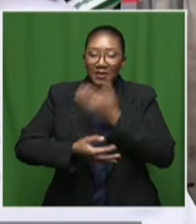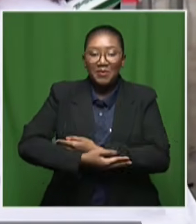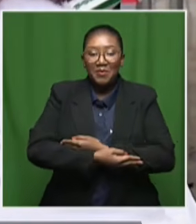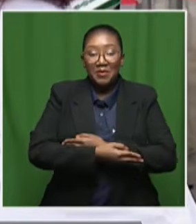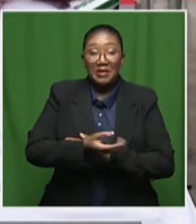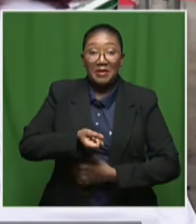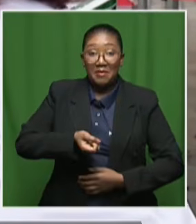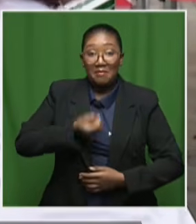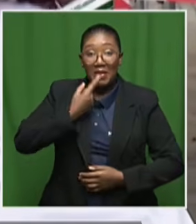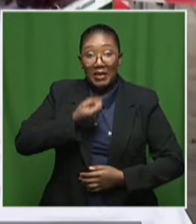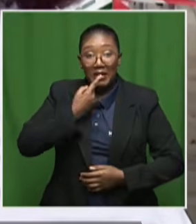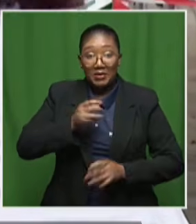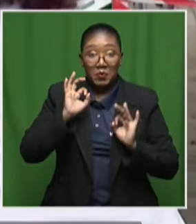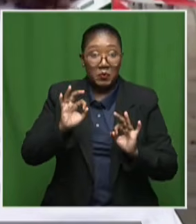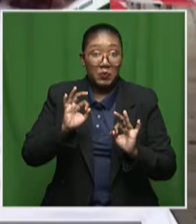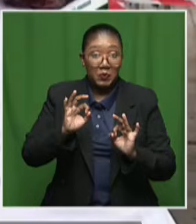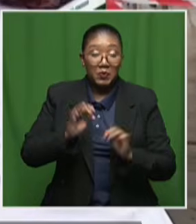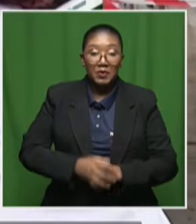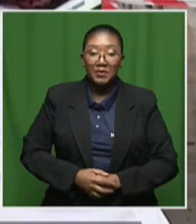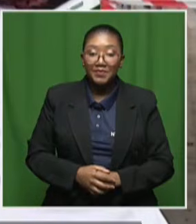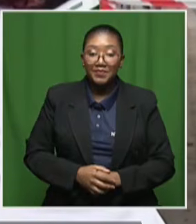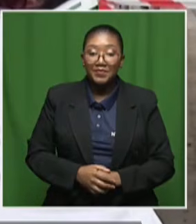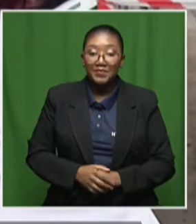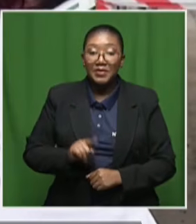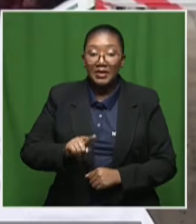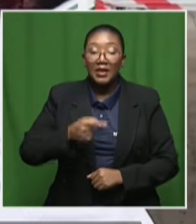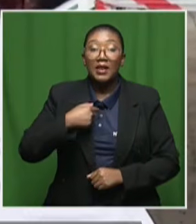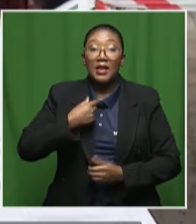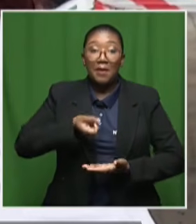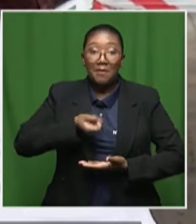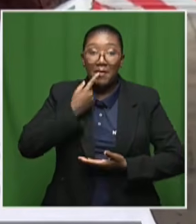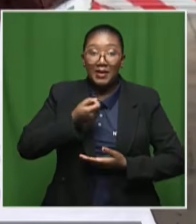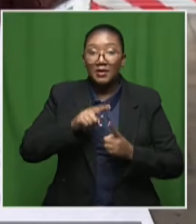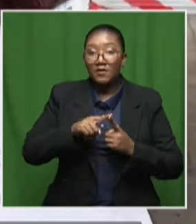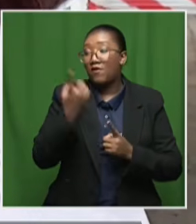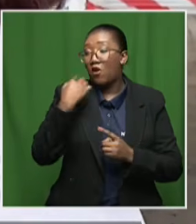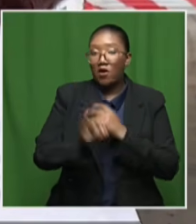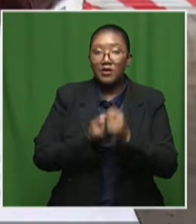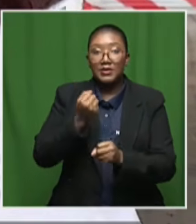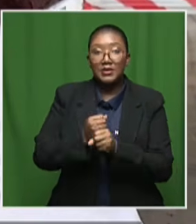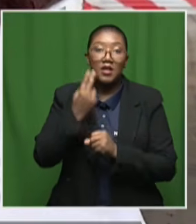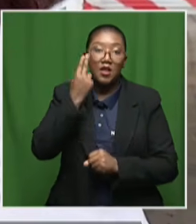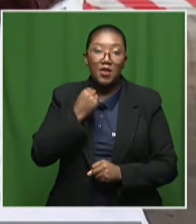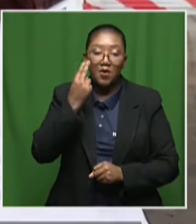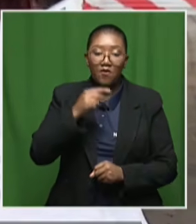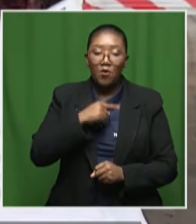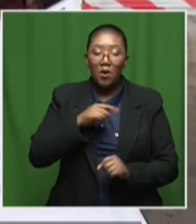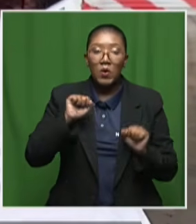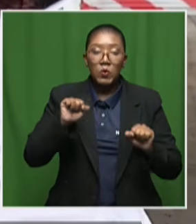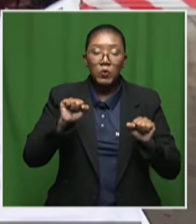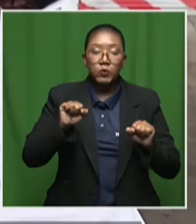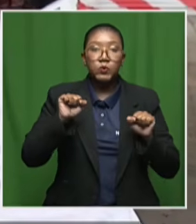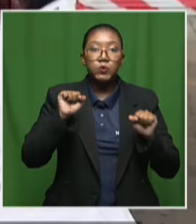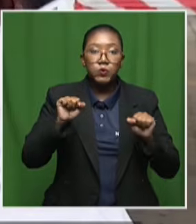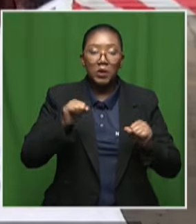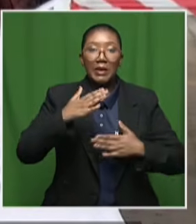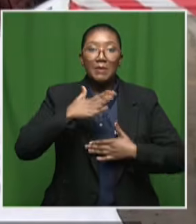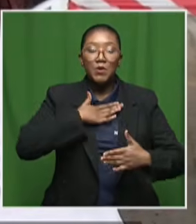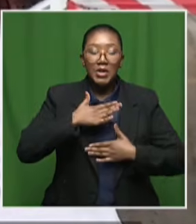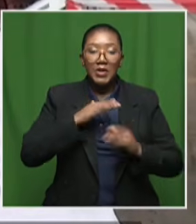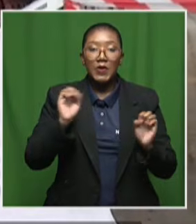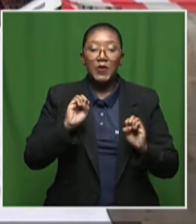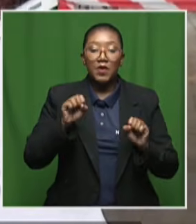adjusting to the medication that he's been getting? Okay, so the 4th medication was introduced end of November because he kept having seizures that he actually stopped breathing for a